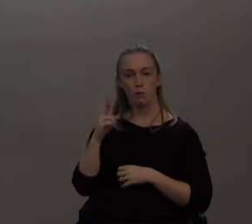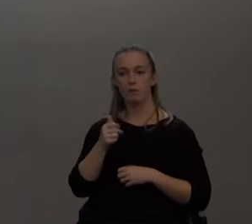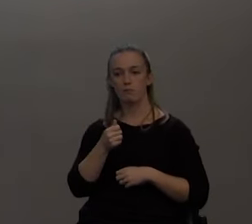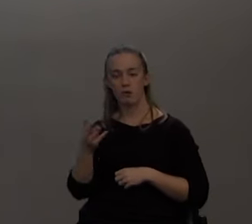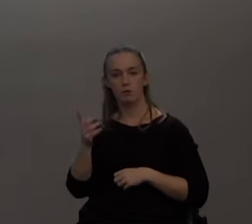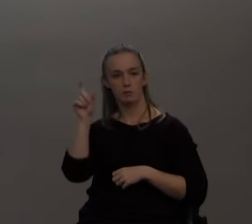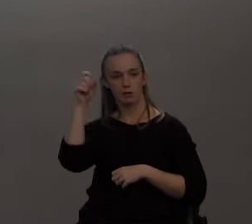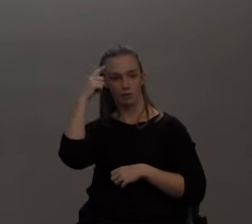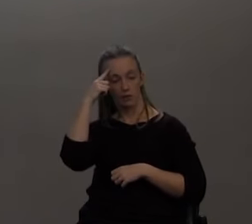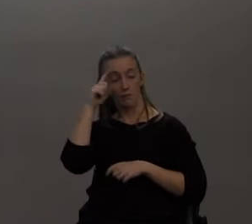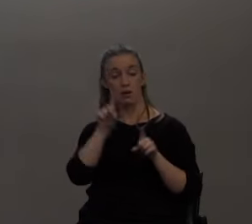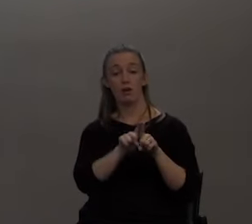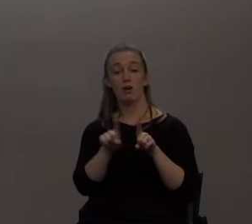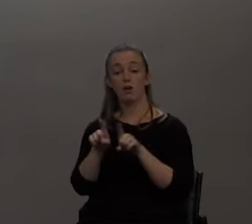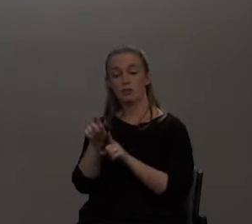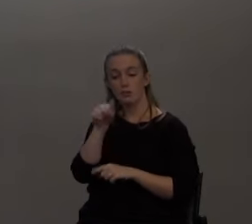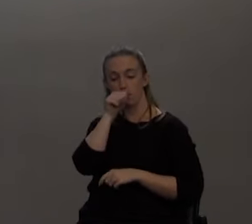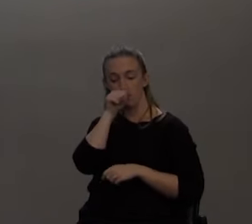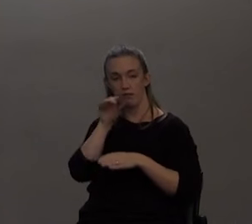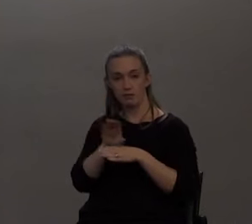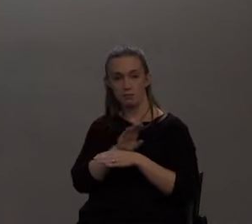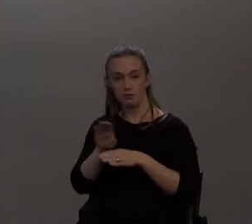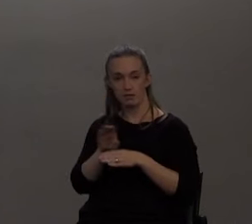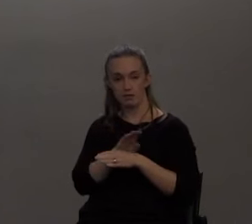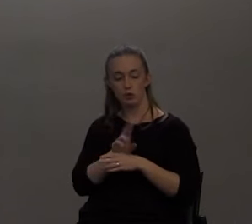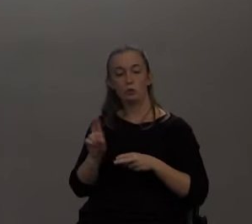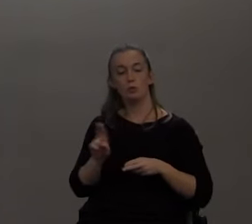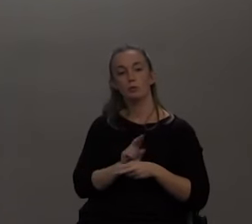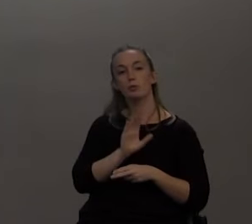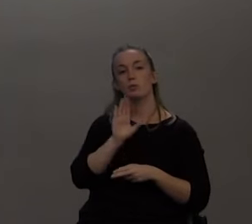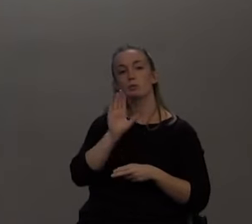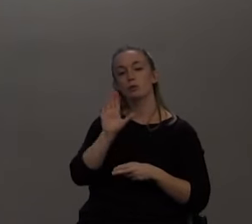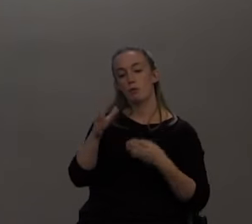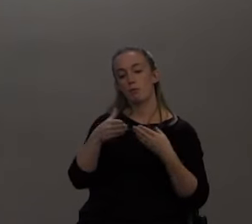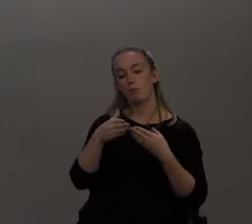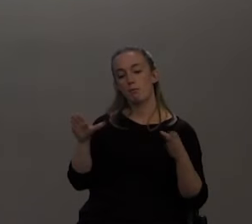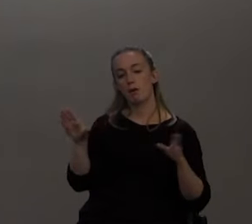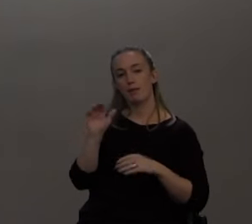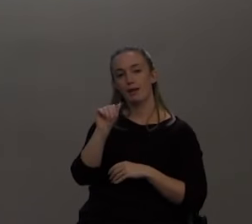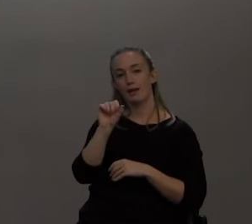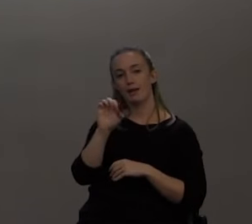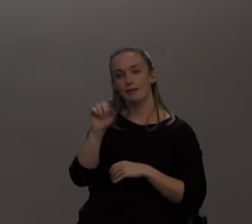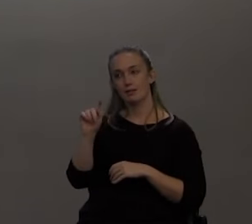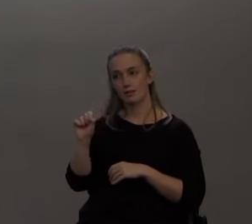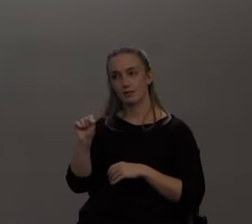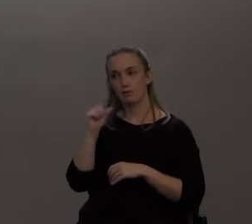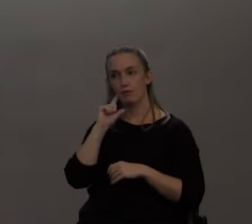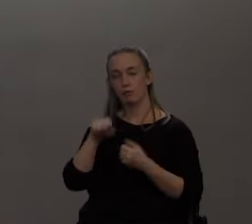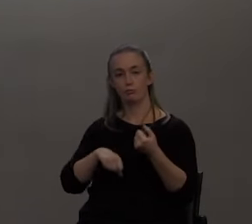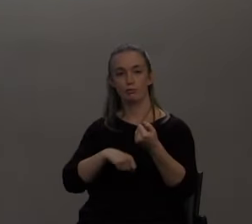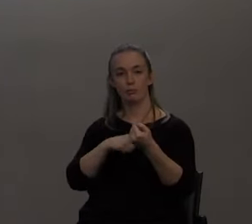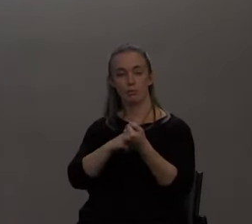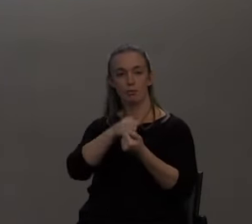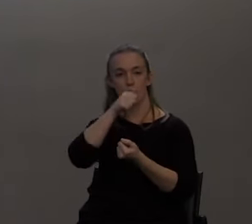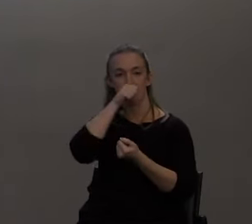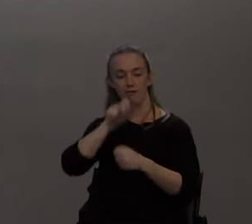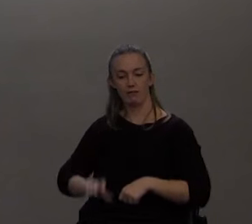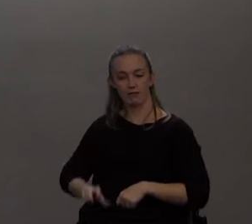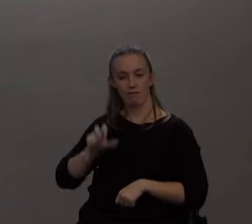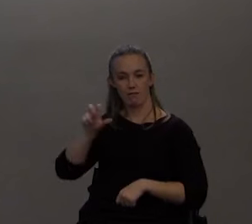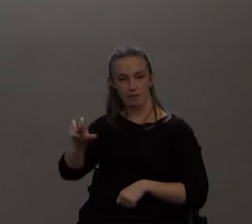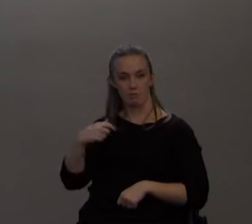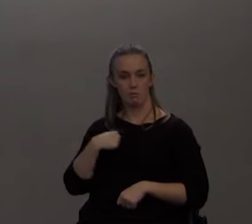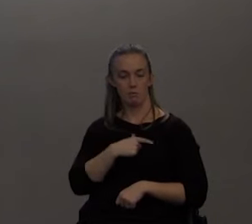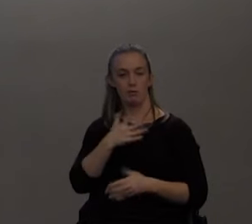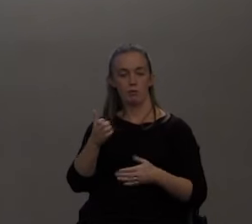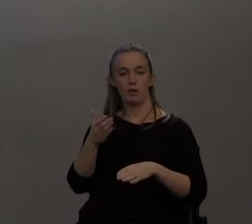sector, at leveraging your public assets to promote private investment, because we want to improve the fiscal, financial, and economic health